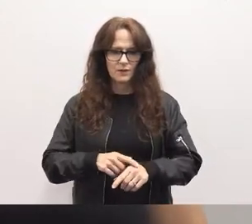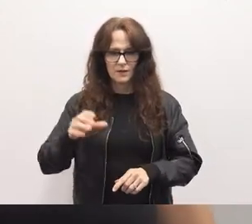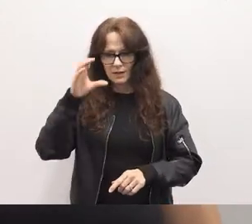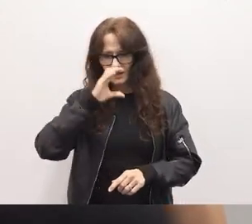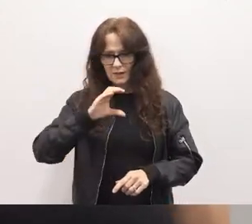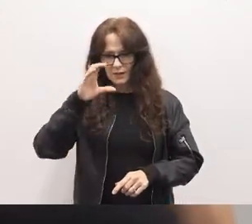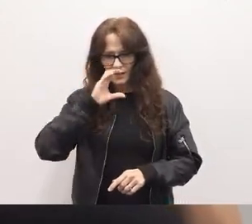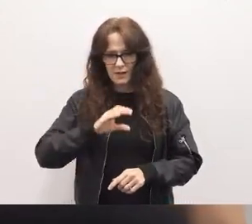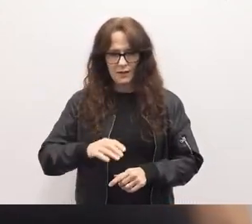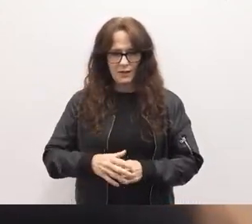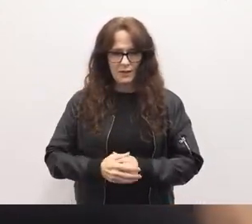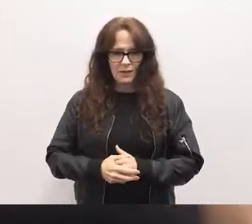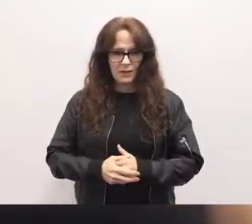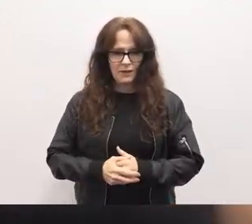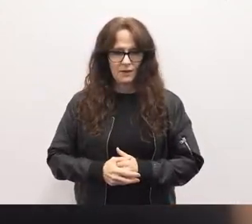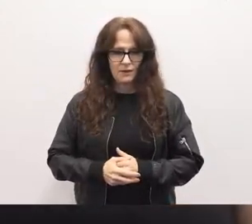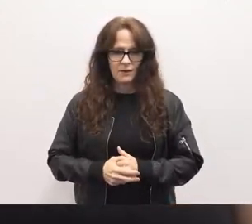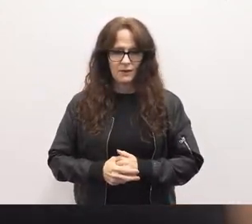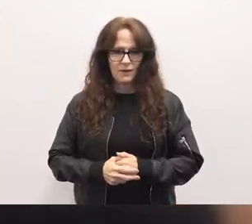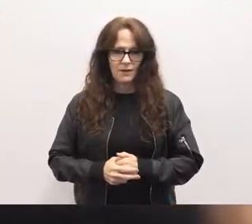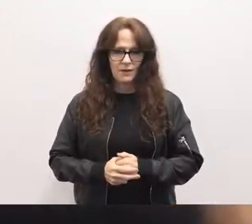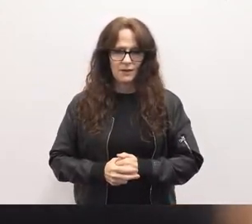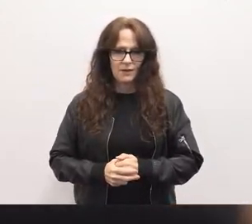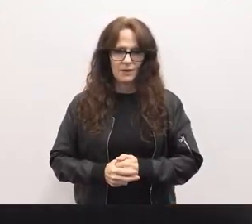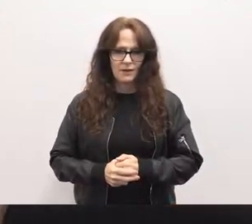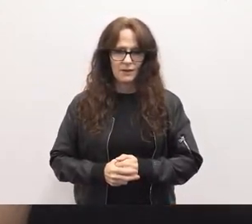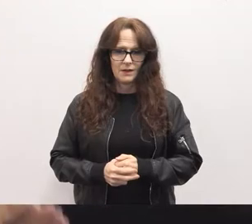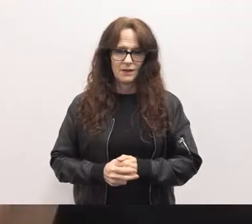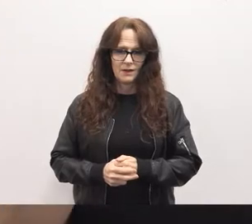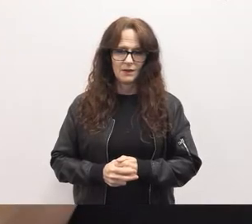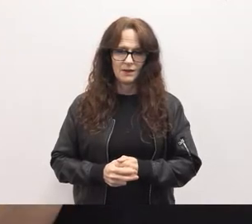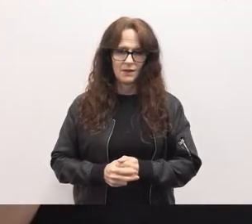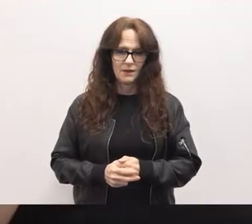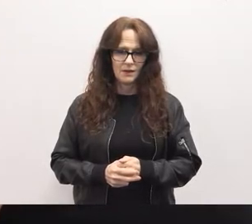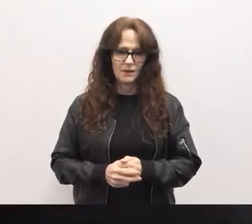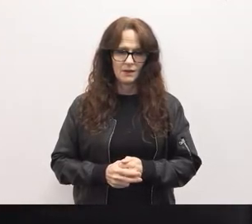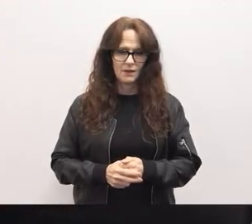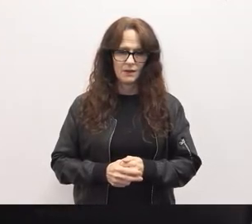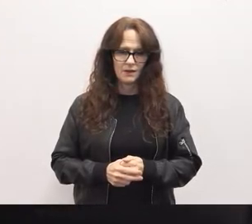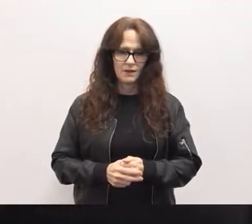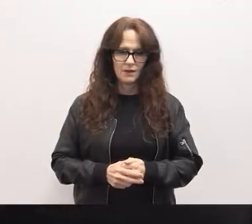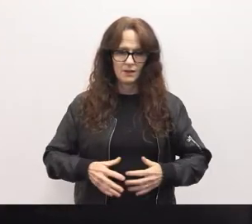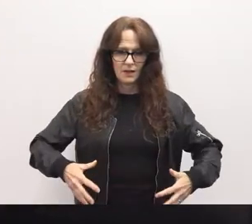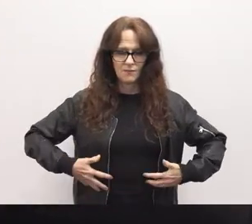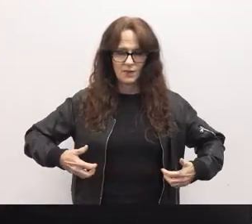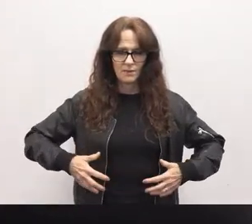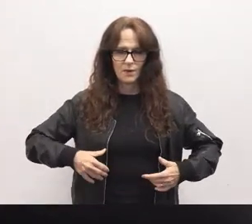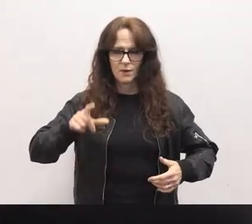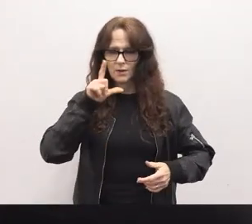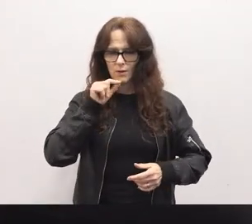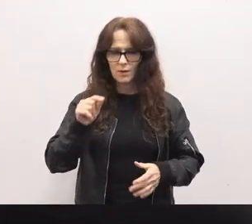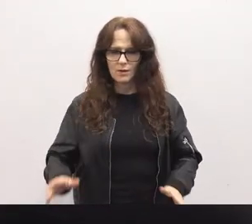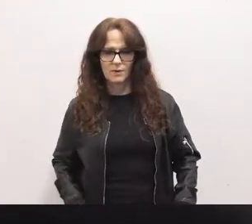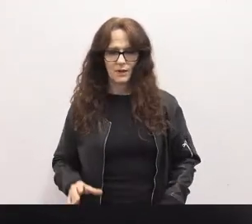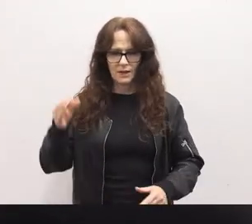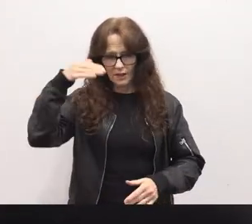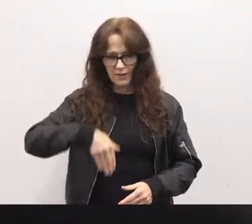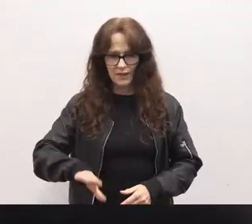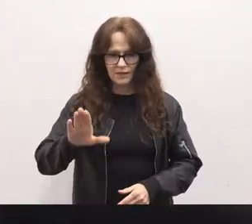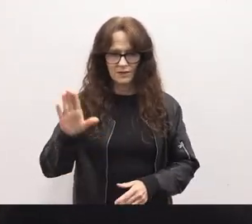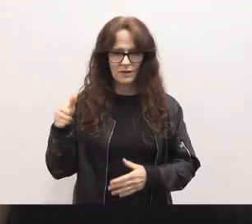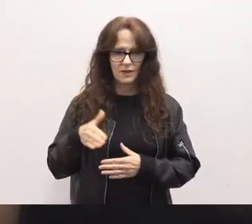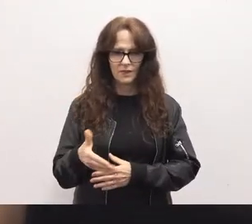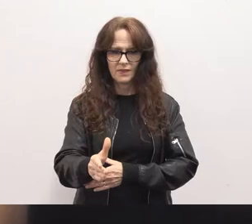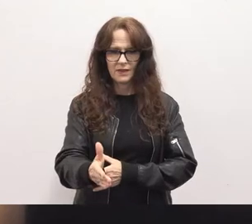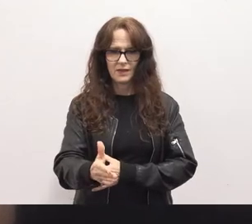cartoon, you have the crow, the monkey, the penguin, the elephant, the